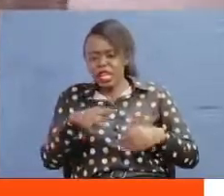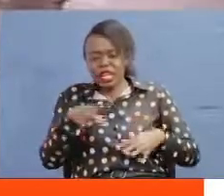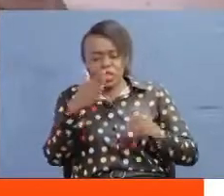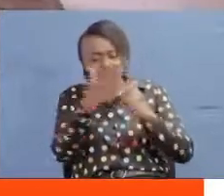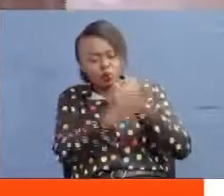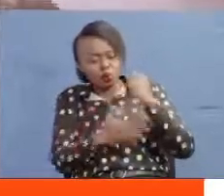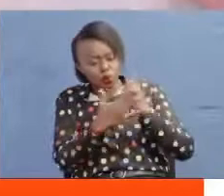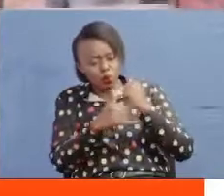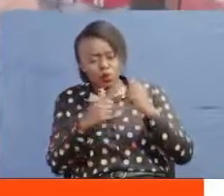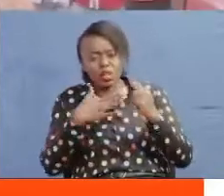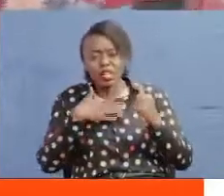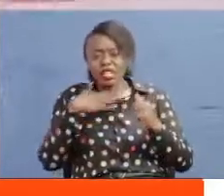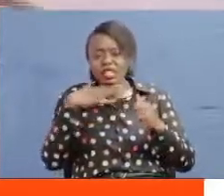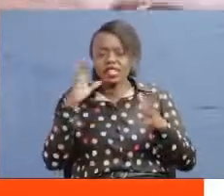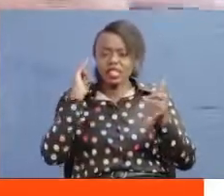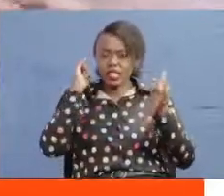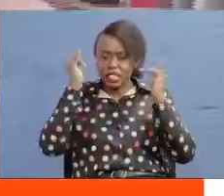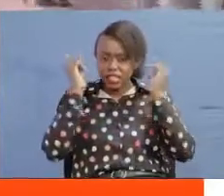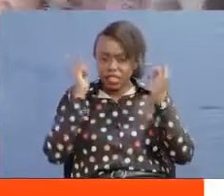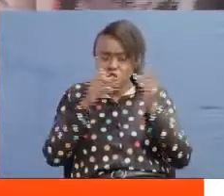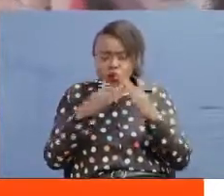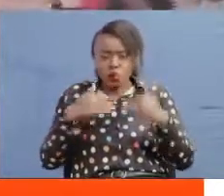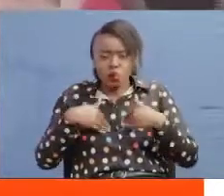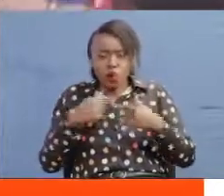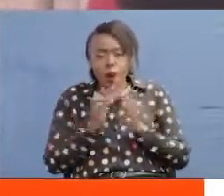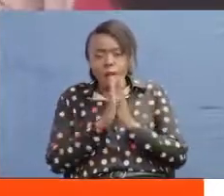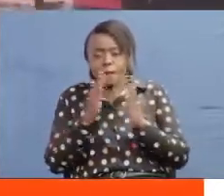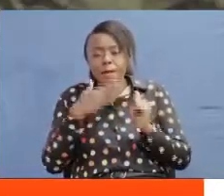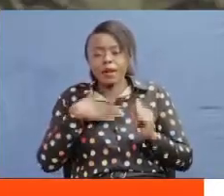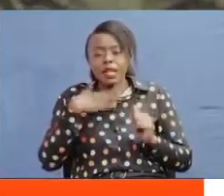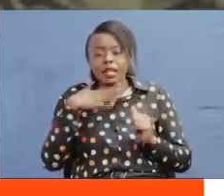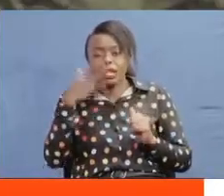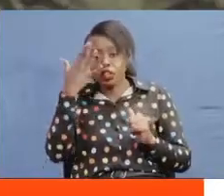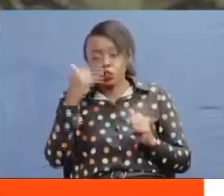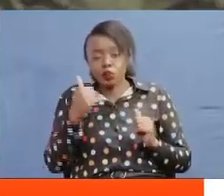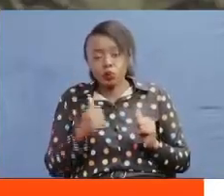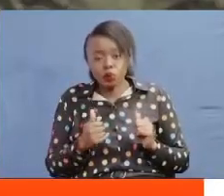cows since they are reached to ascertain the course of the deaths